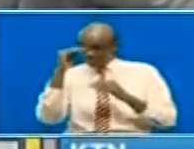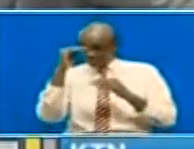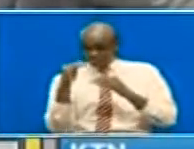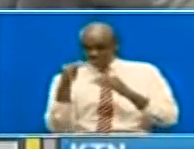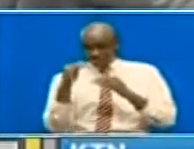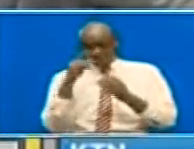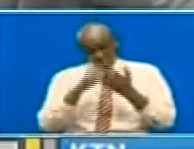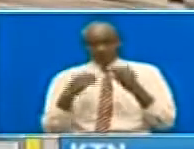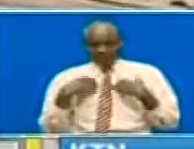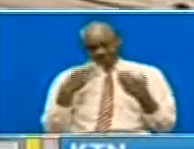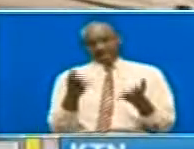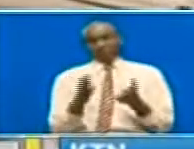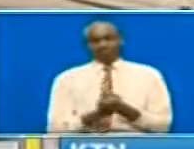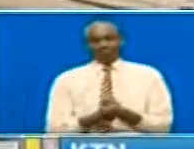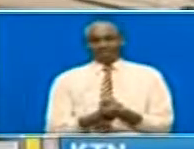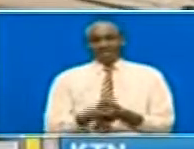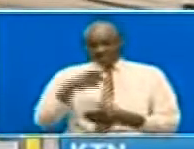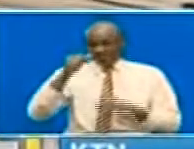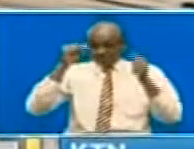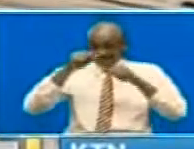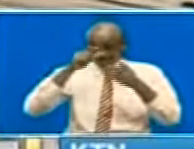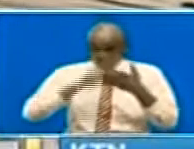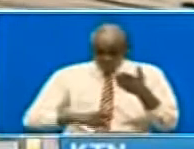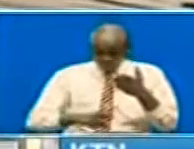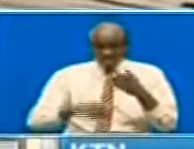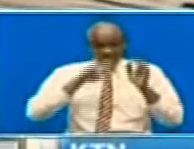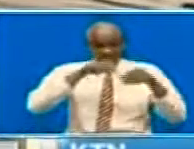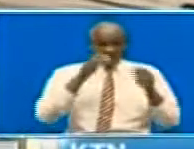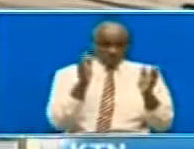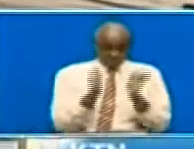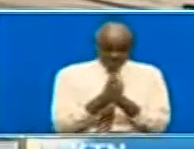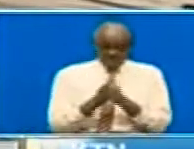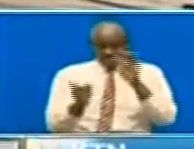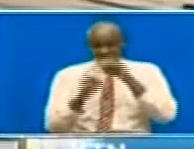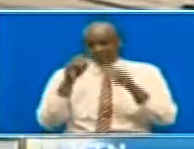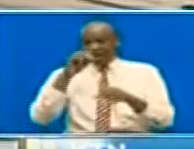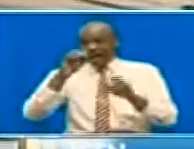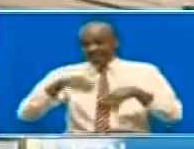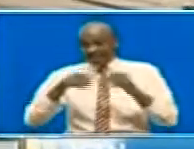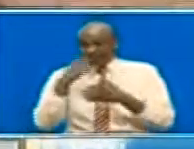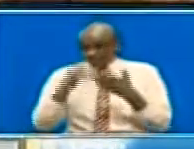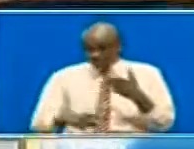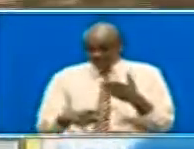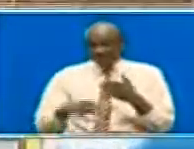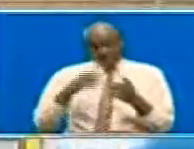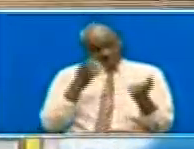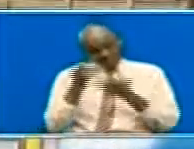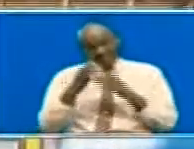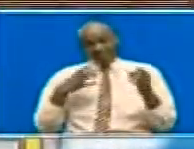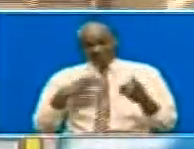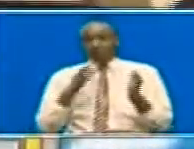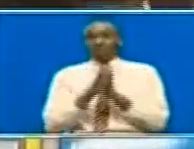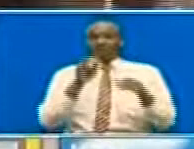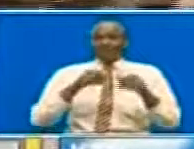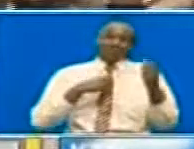the current market price. The agreement between the millers and the Ministry of Agriculture is meant to push traders and farmers to